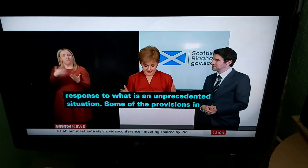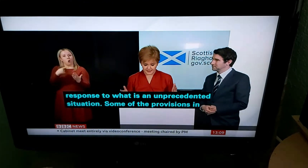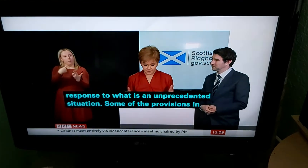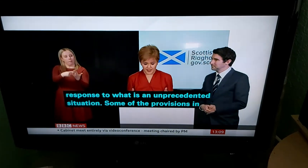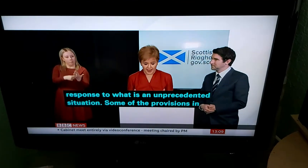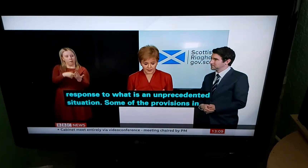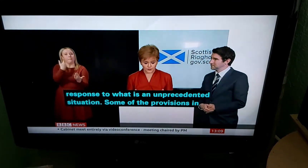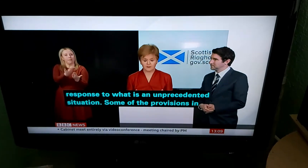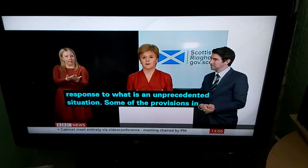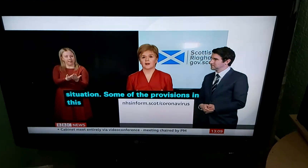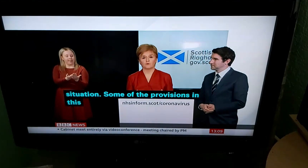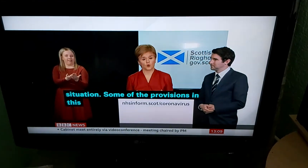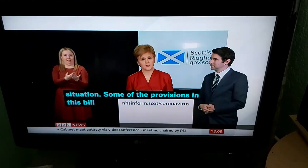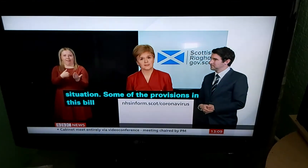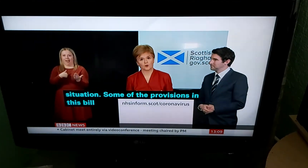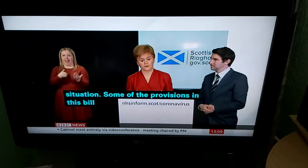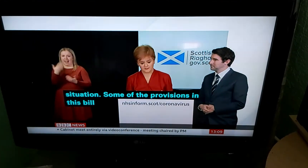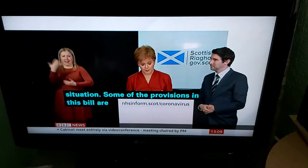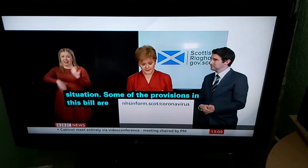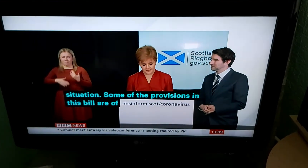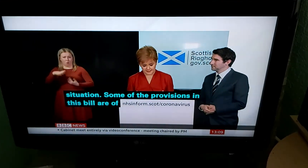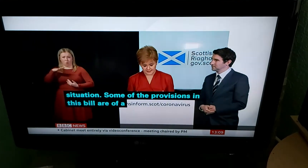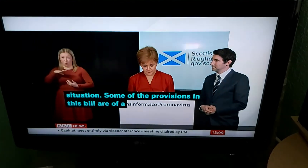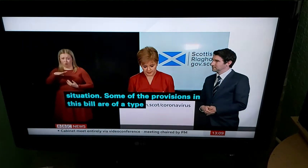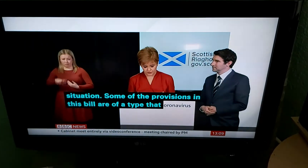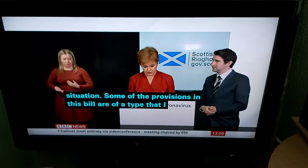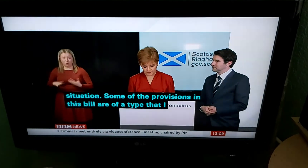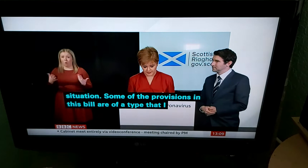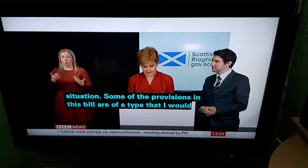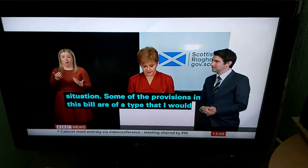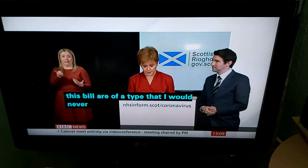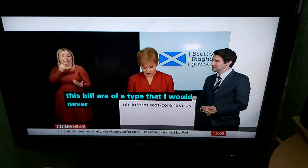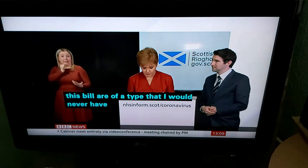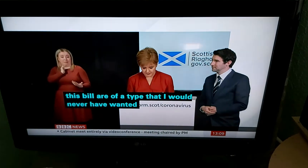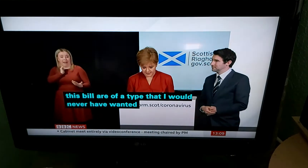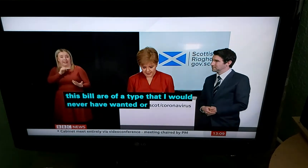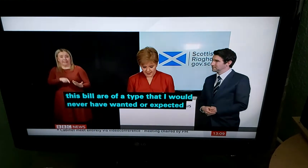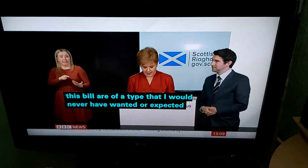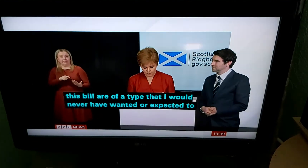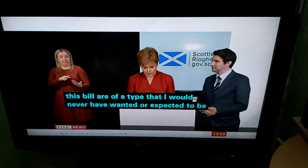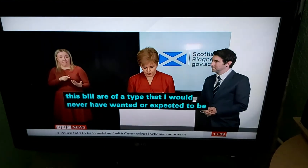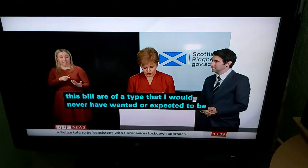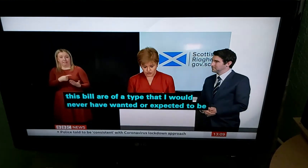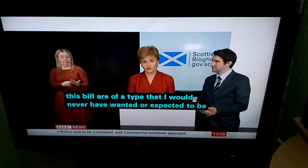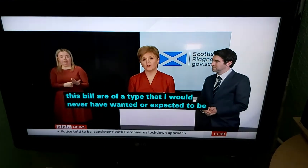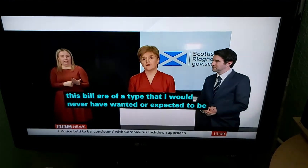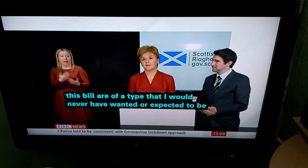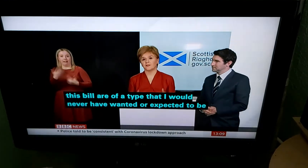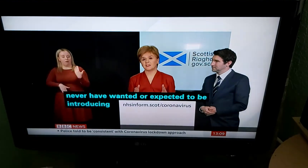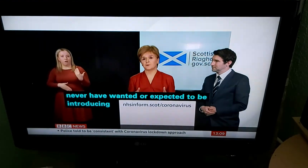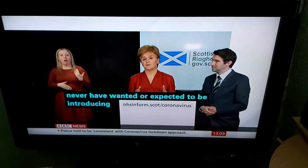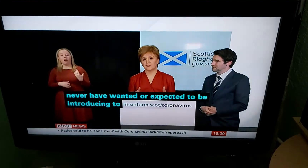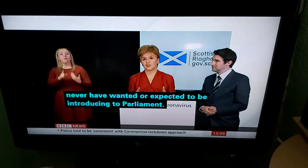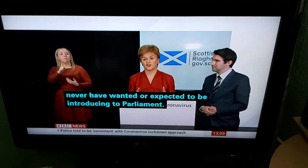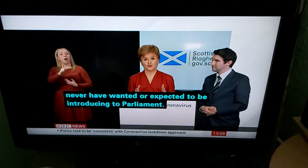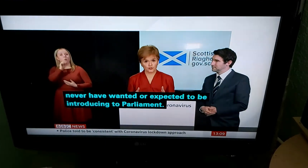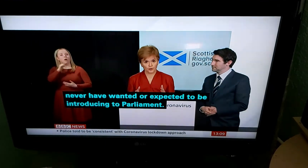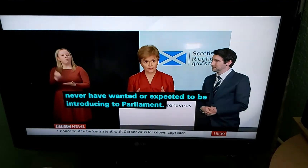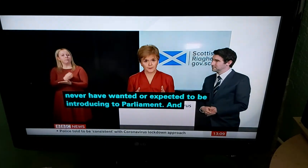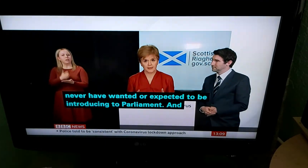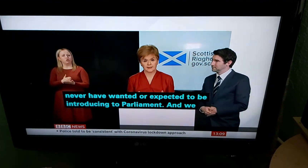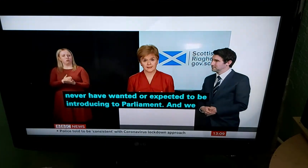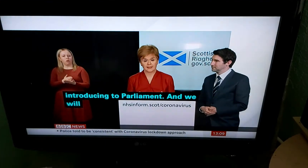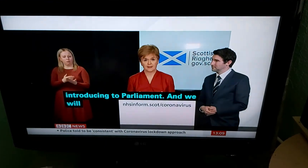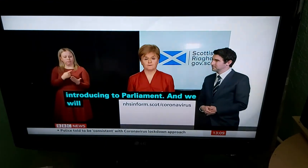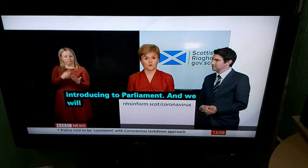a type that I would never have wanted or expected to be introducing to Parliament, and we will ensure that these provisions do